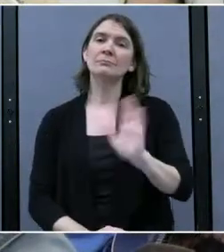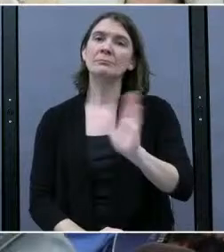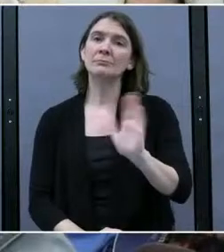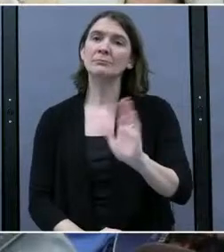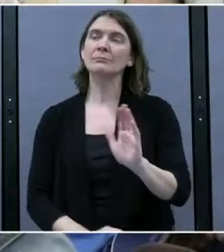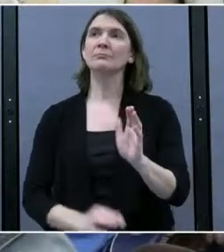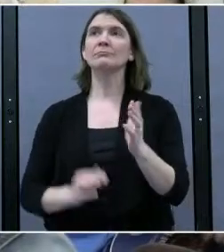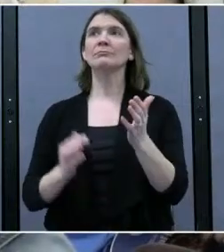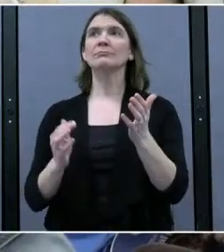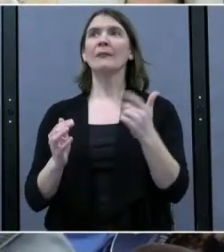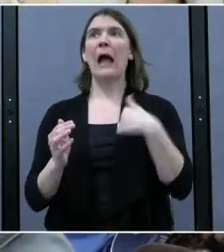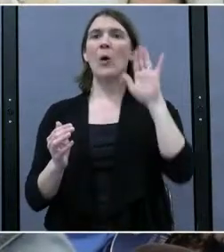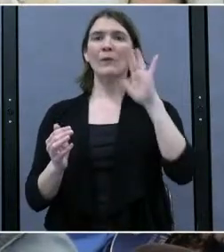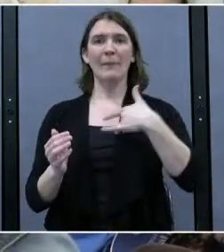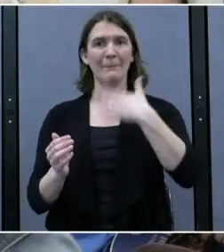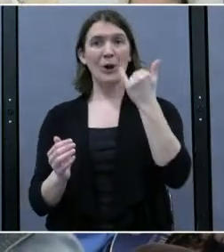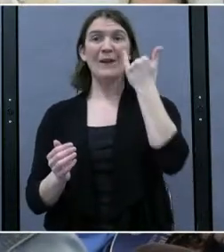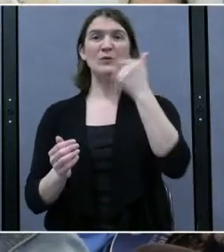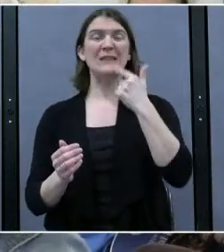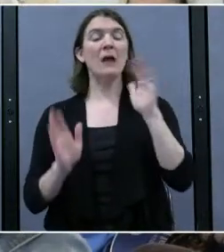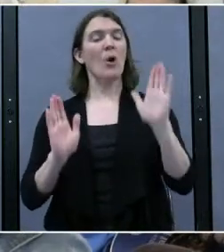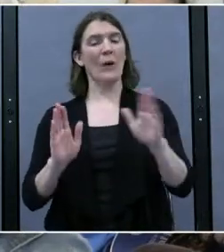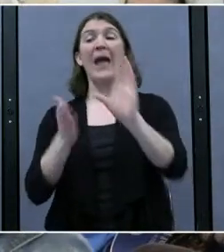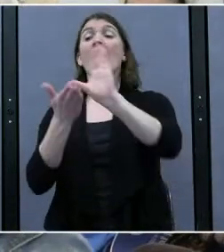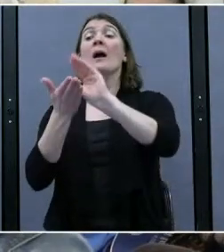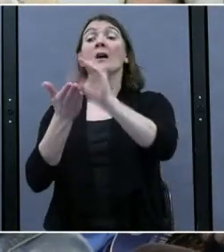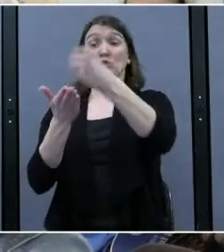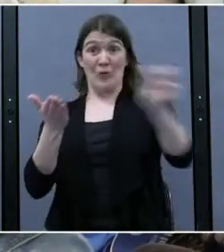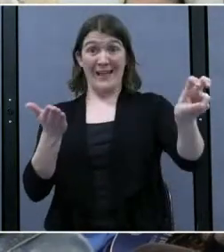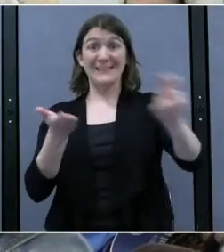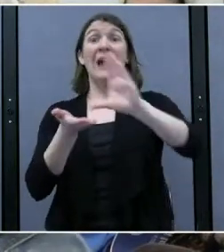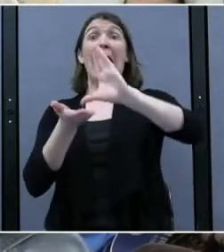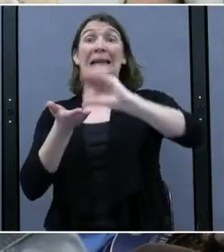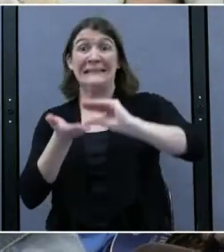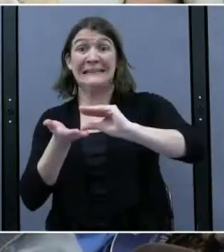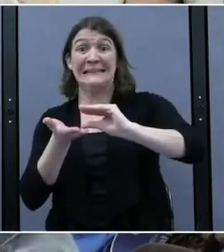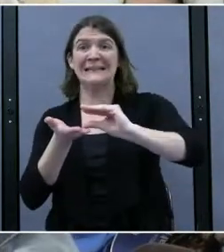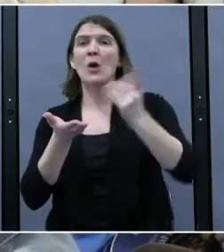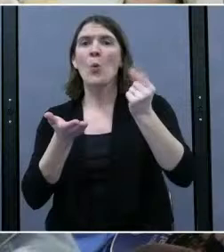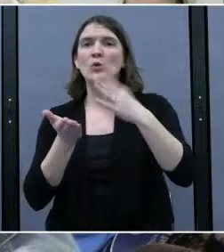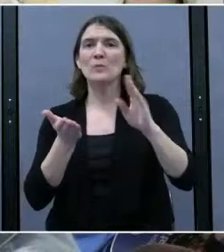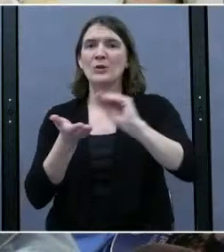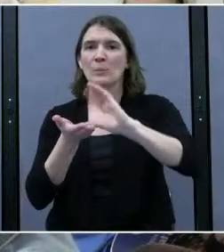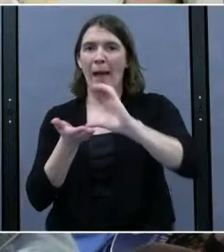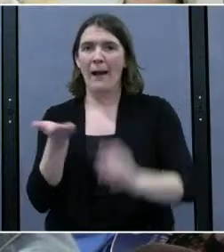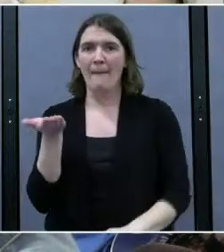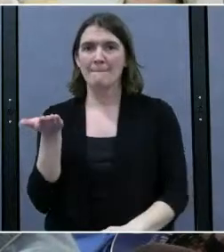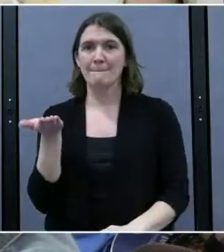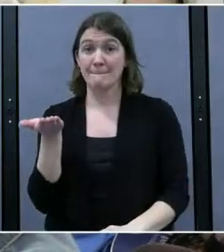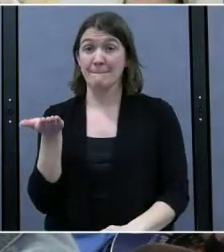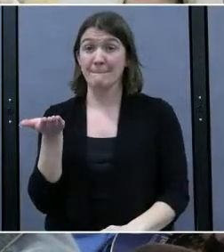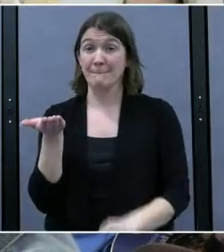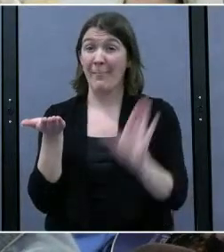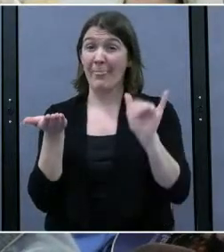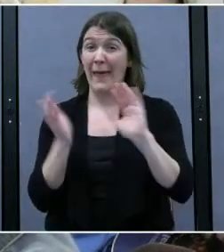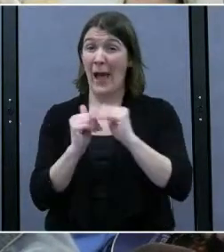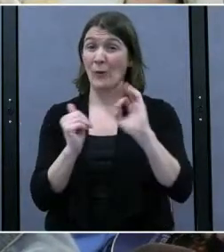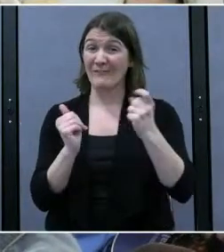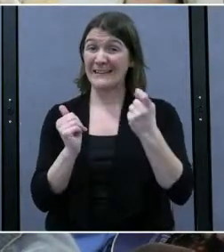a little more reassuring if there was some proposals about how it'll get